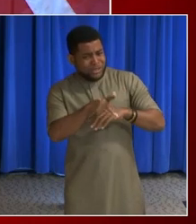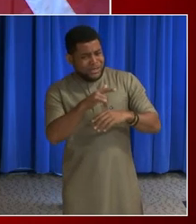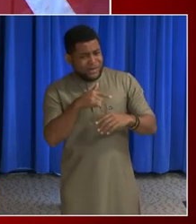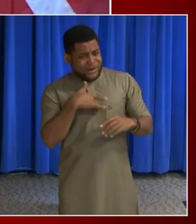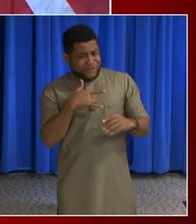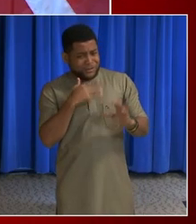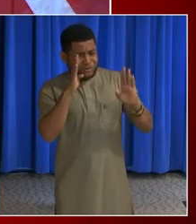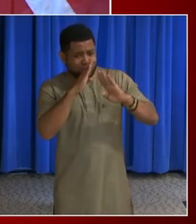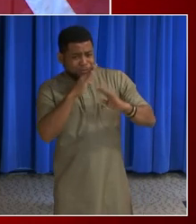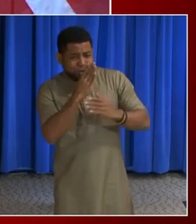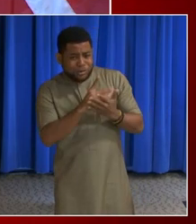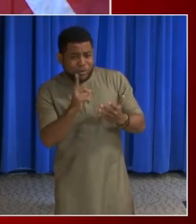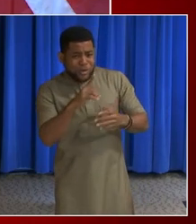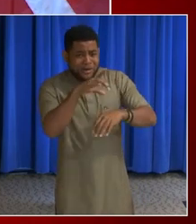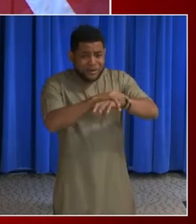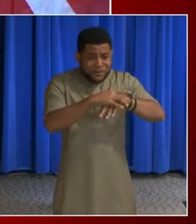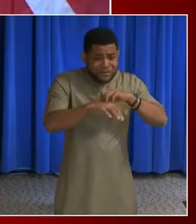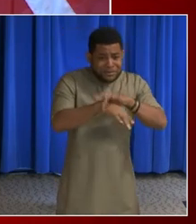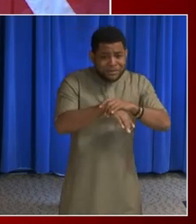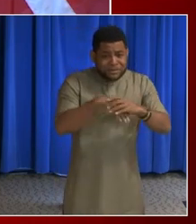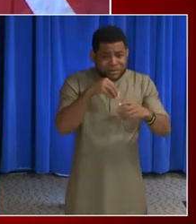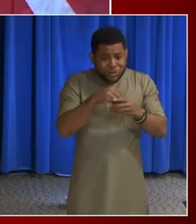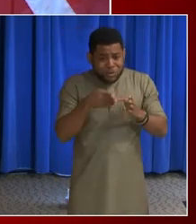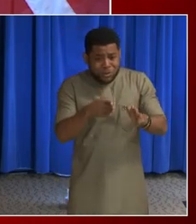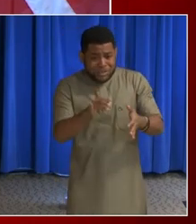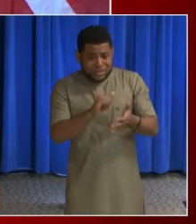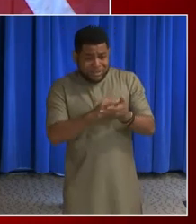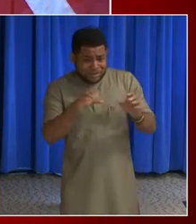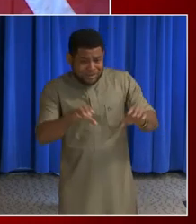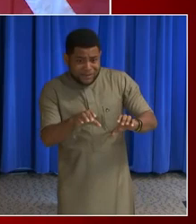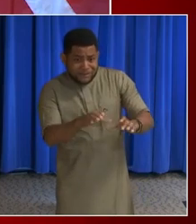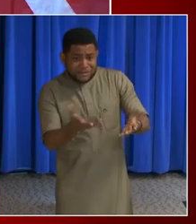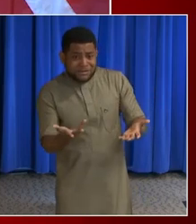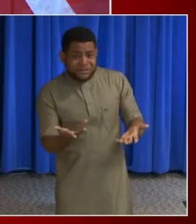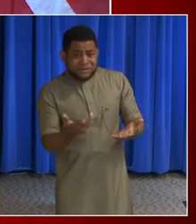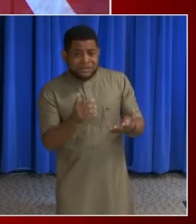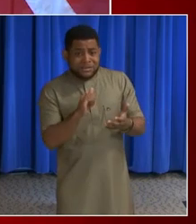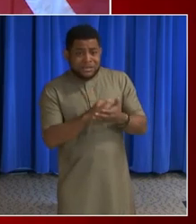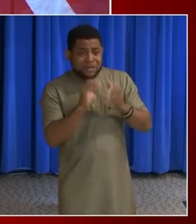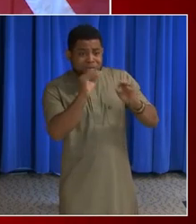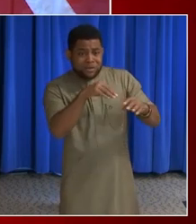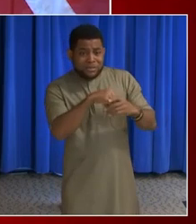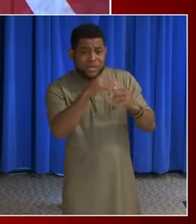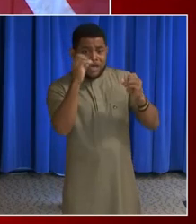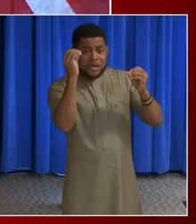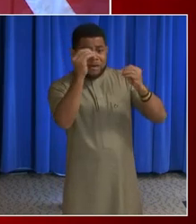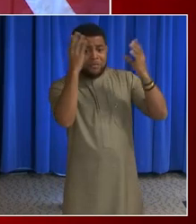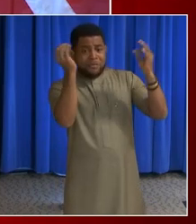is handcuffed in the way that he was? They put him in the ambulance in a handcuff.